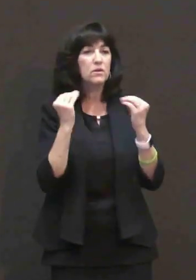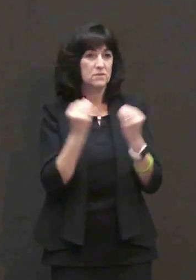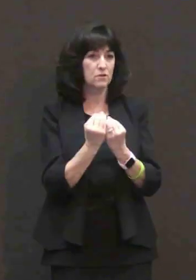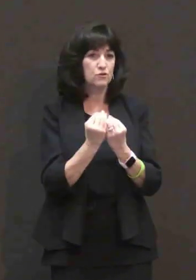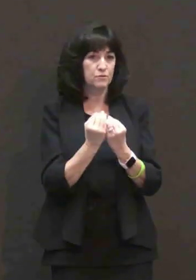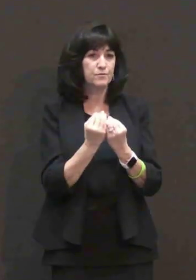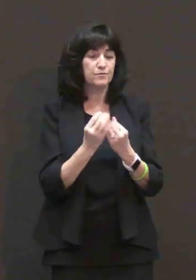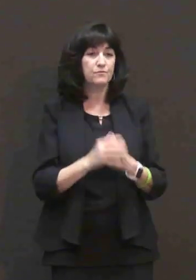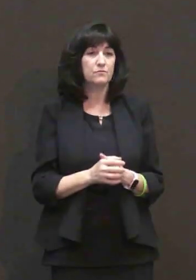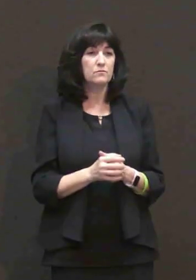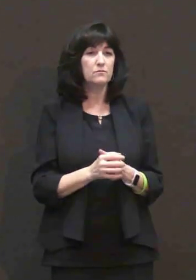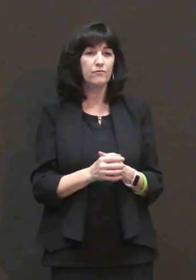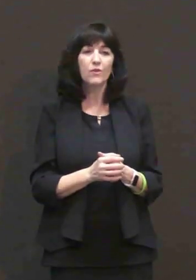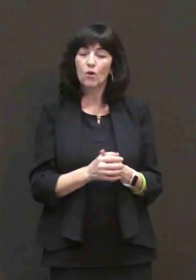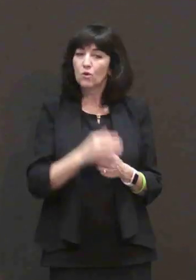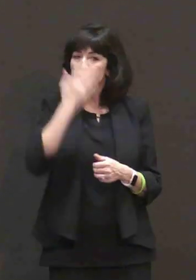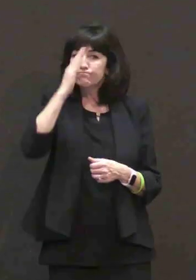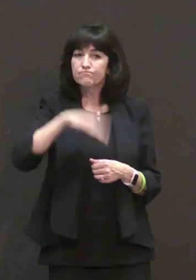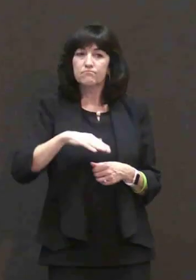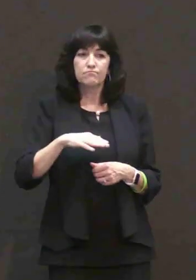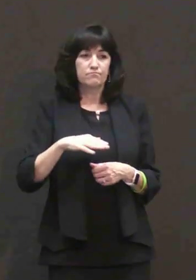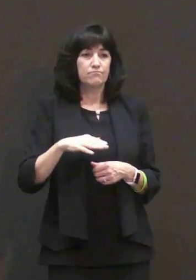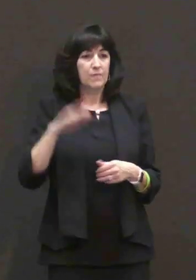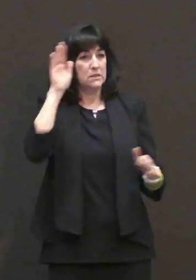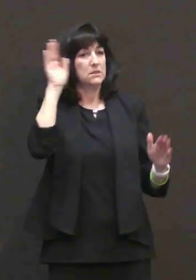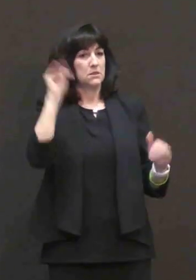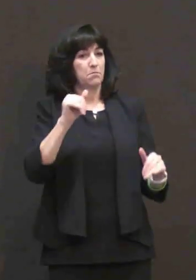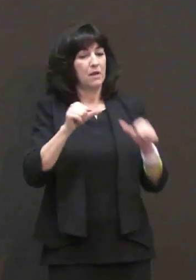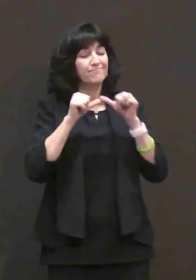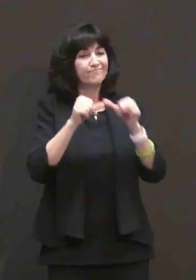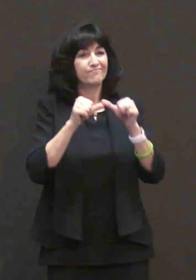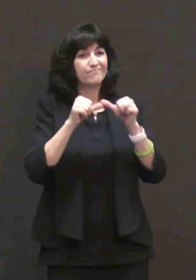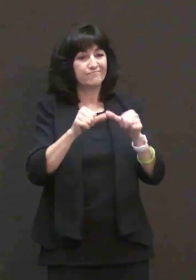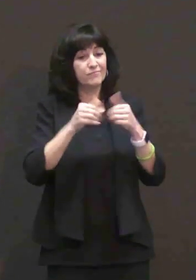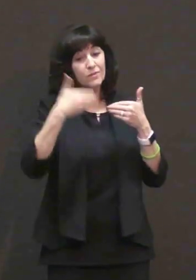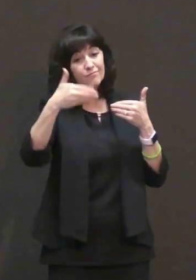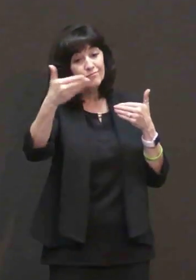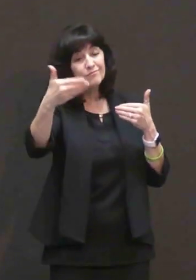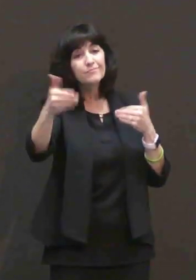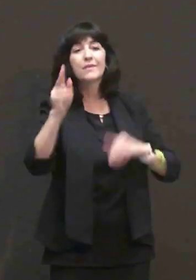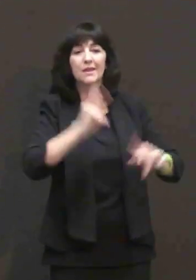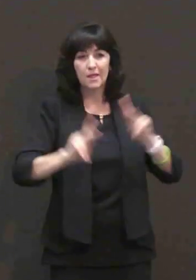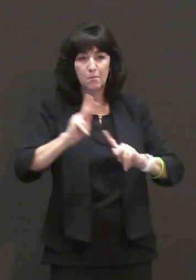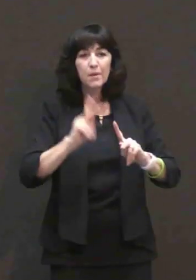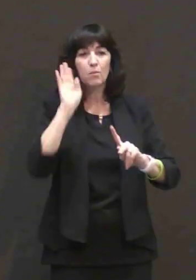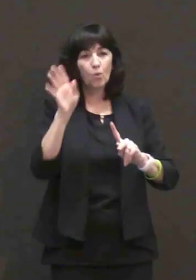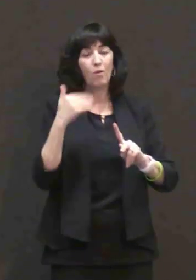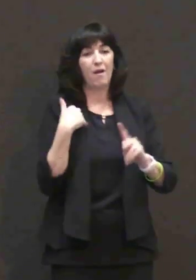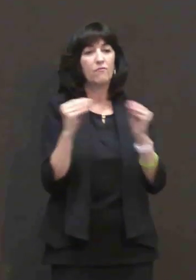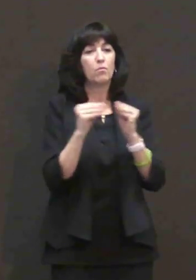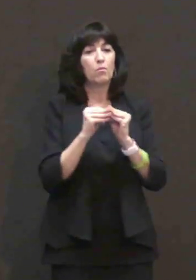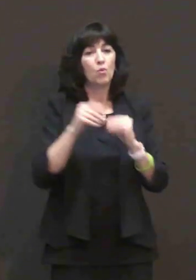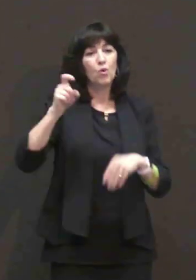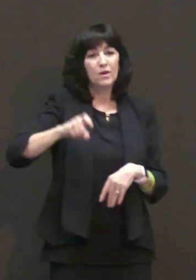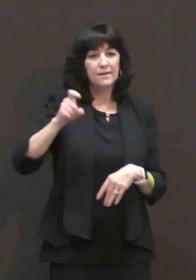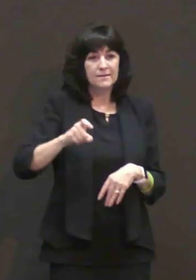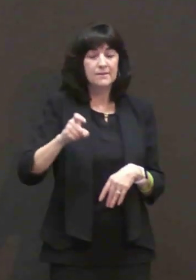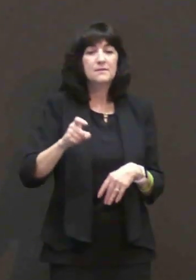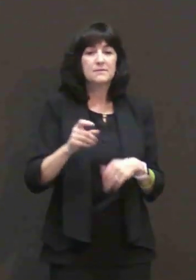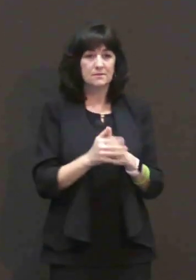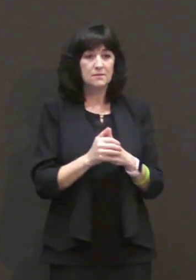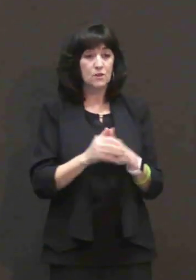So we expect that to be needed going forward. We know the community is the foundation of Delaware, a community of neighbors, as the governor always